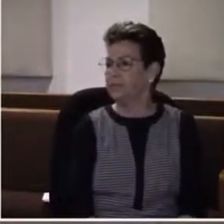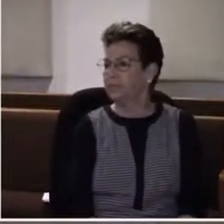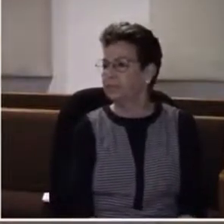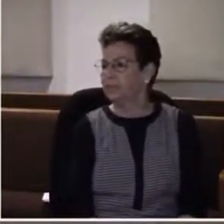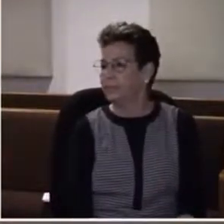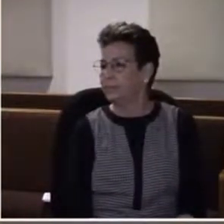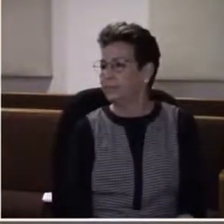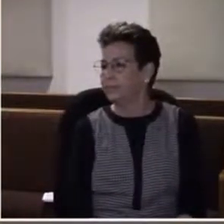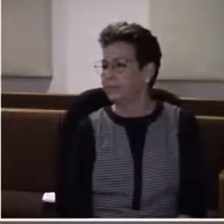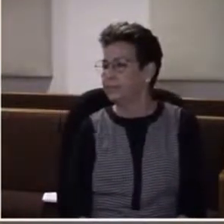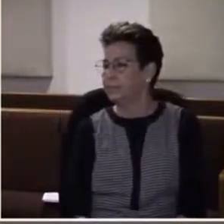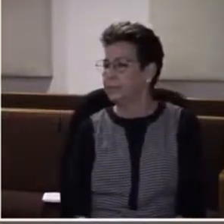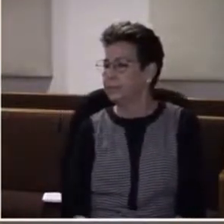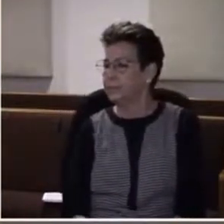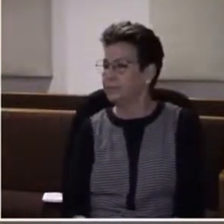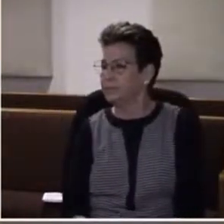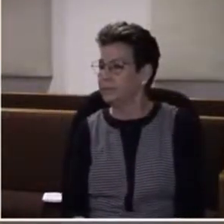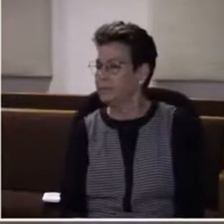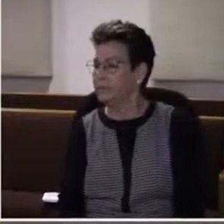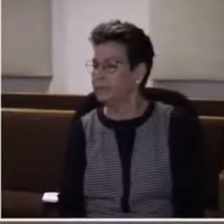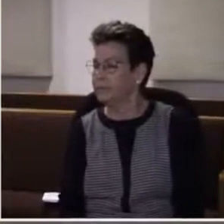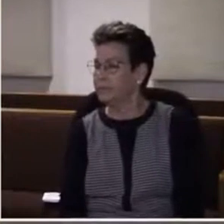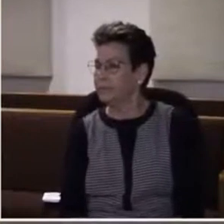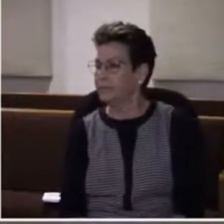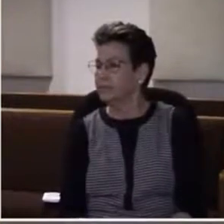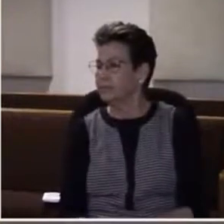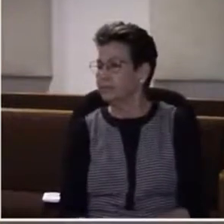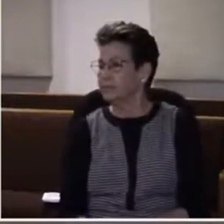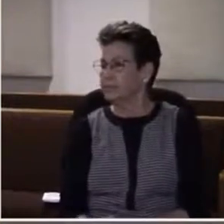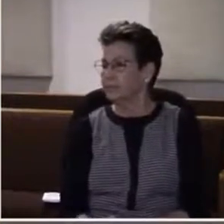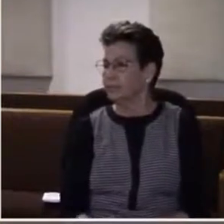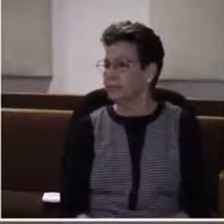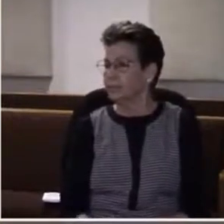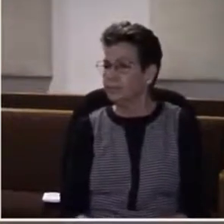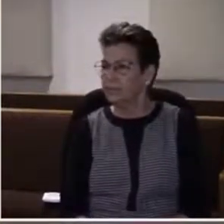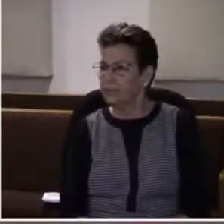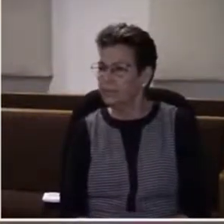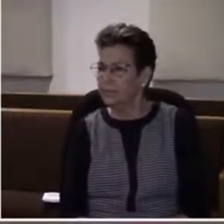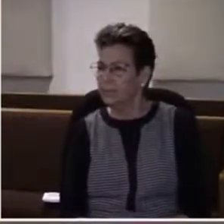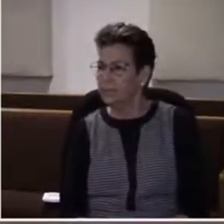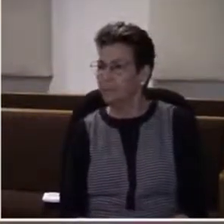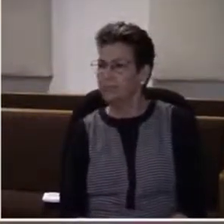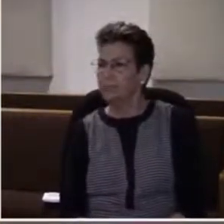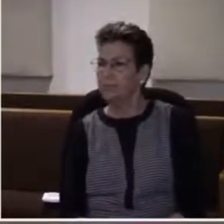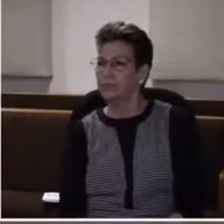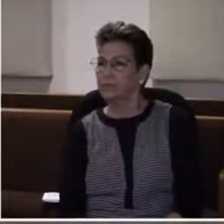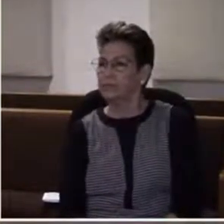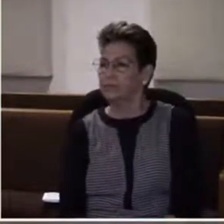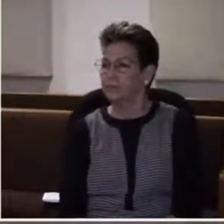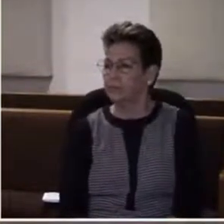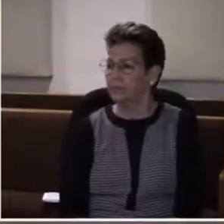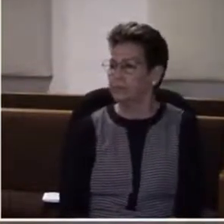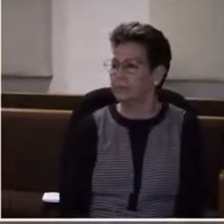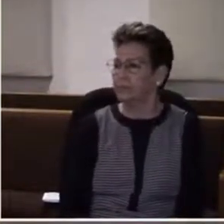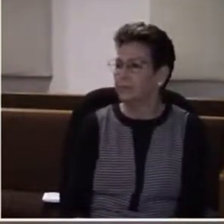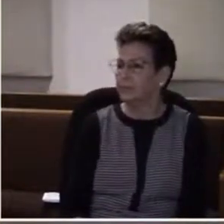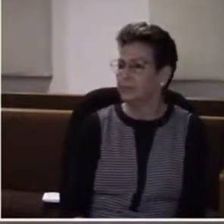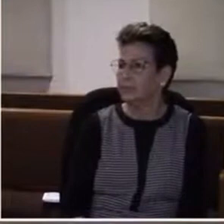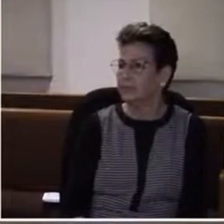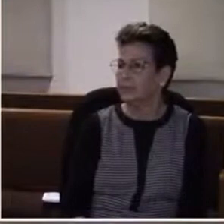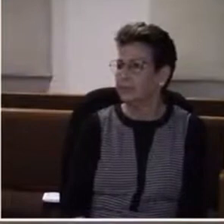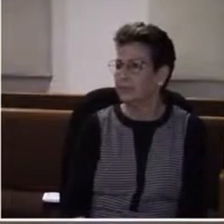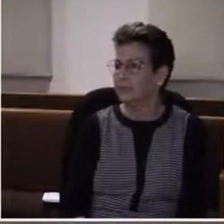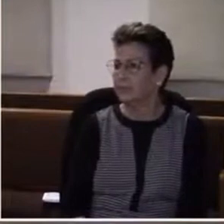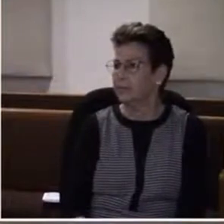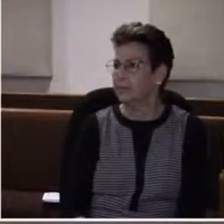If that's what God is using to bring you to him, it's sweet. Doesn't eliminate you or excuse you from serving the Lord.